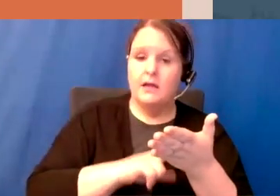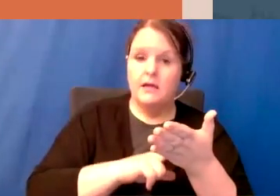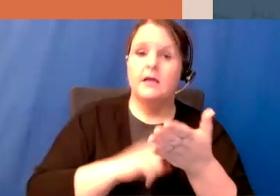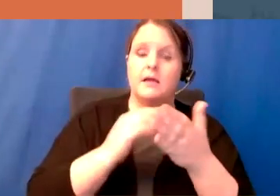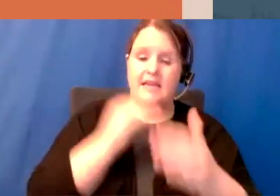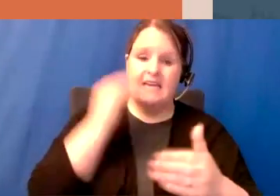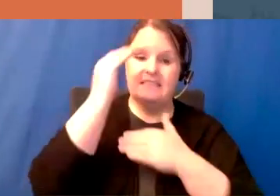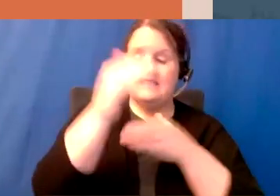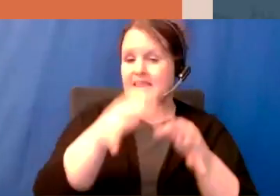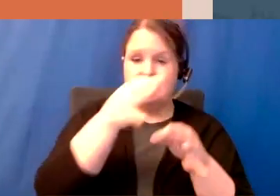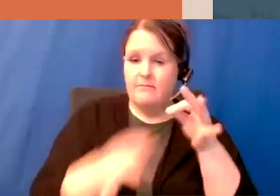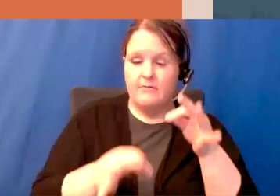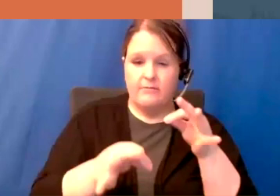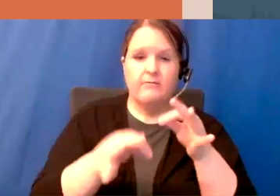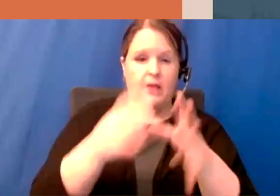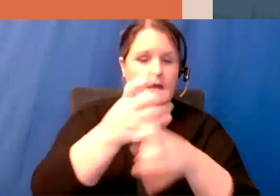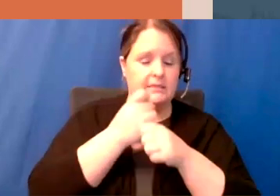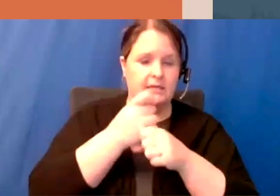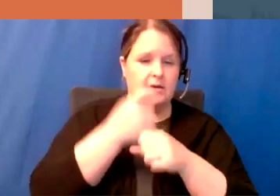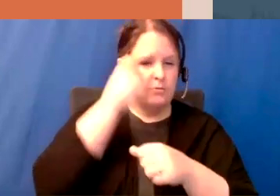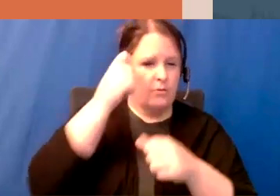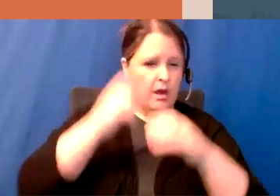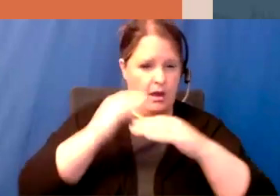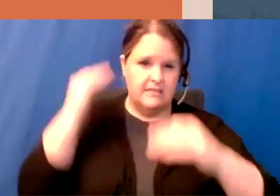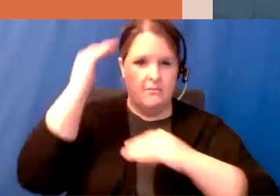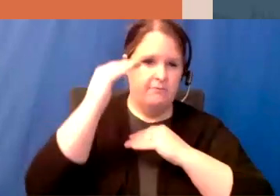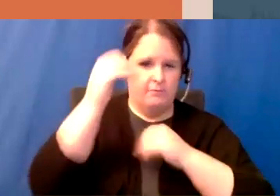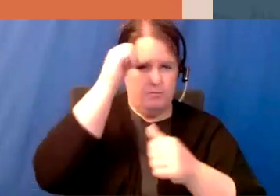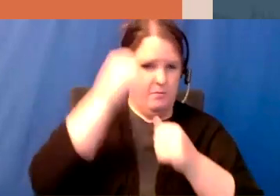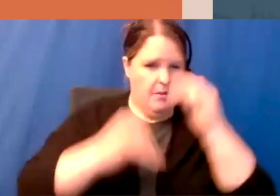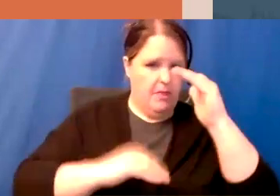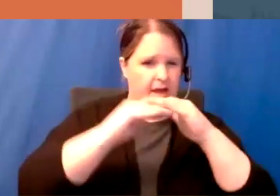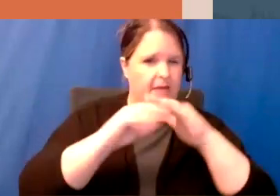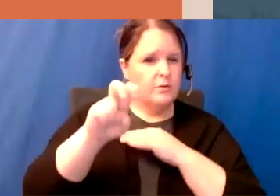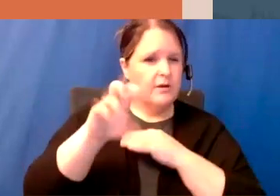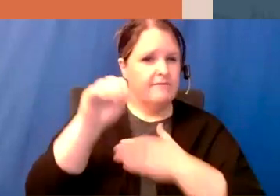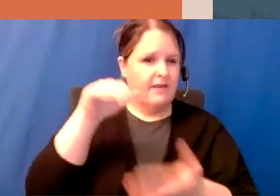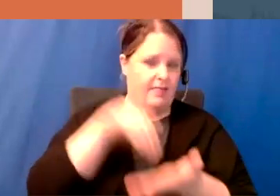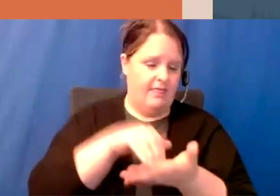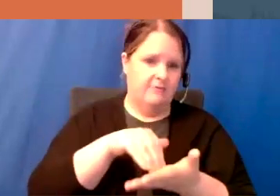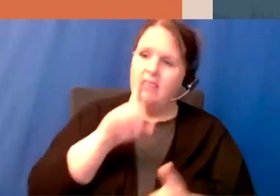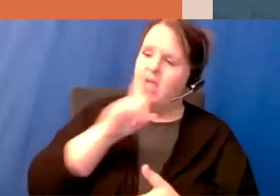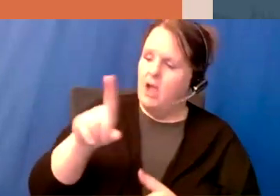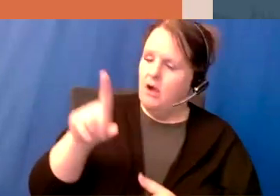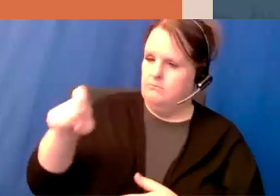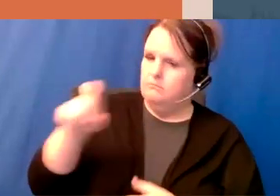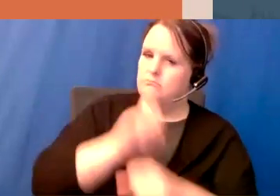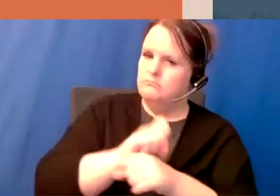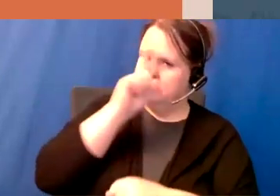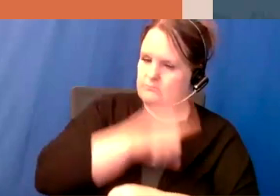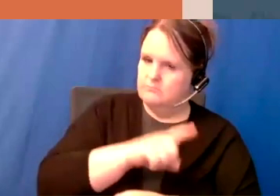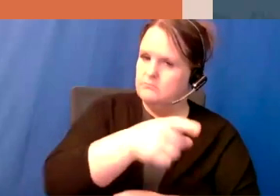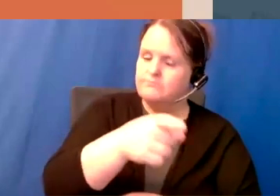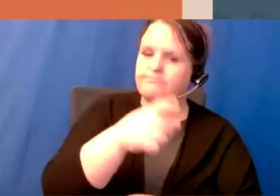acquisition threshold. So remember that threshold is $250,000. So they are needed. So that is false. We do need